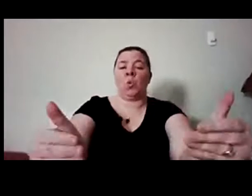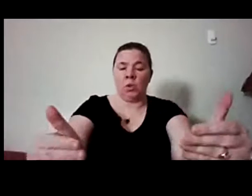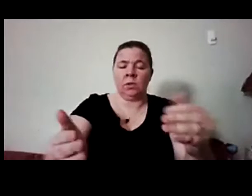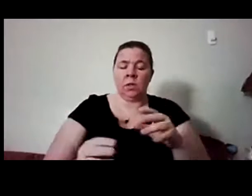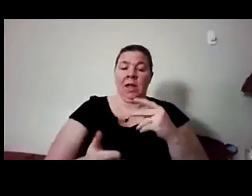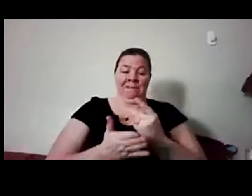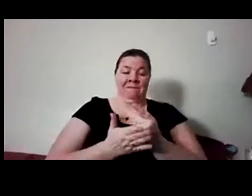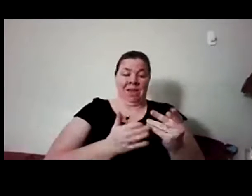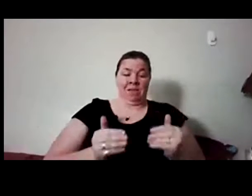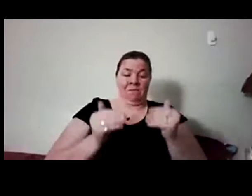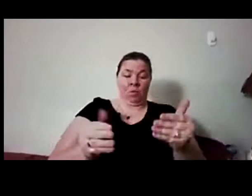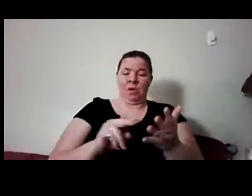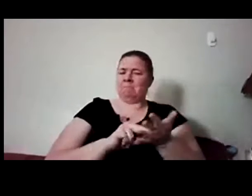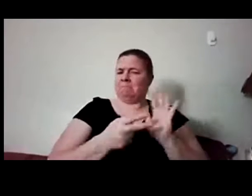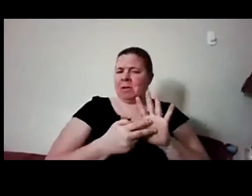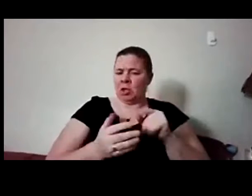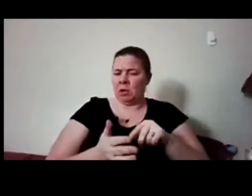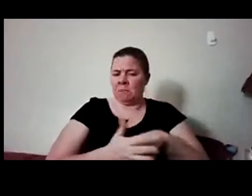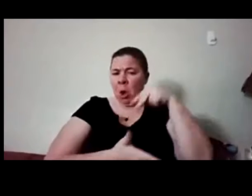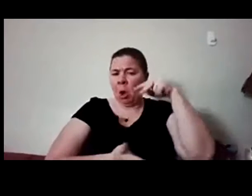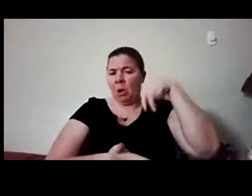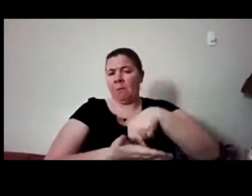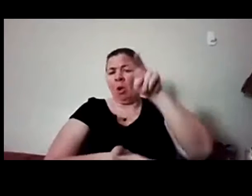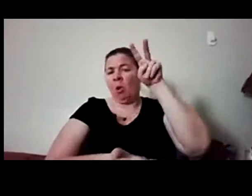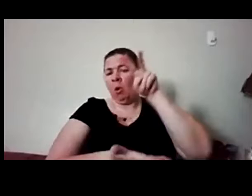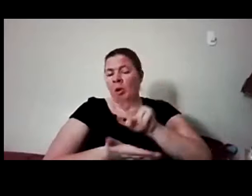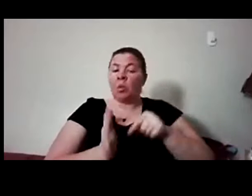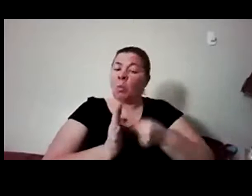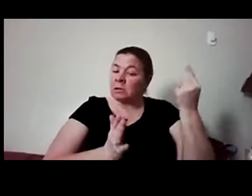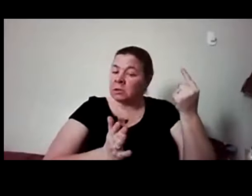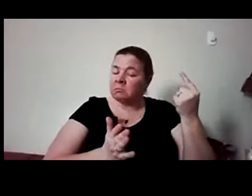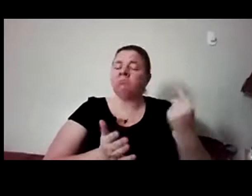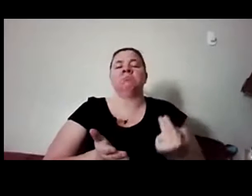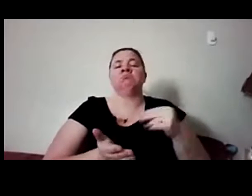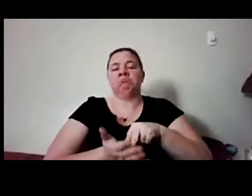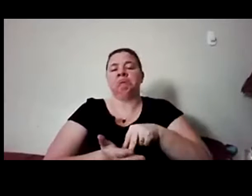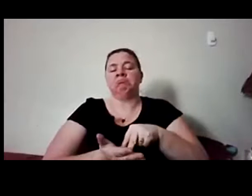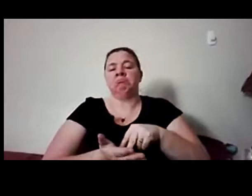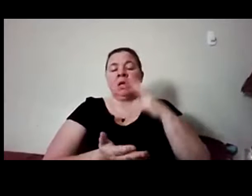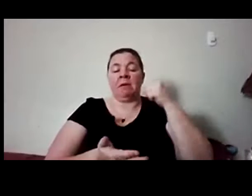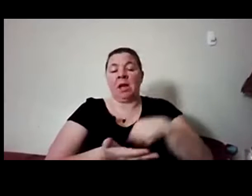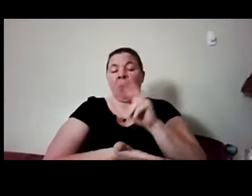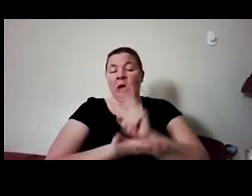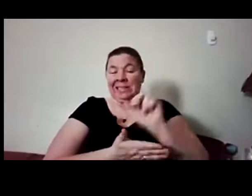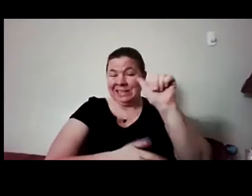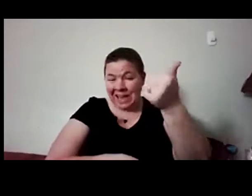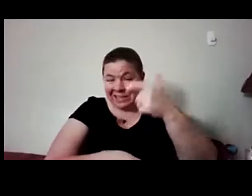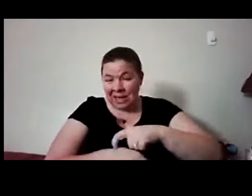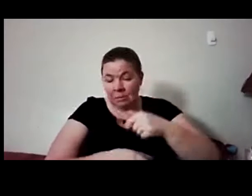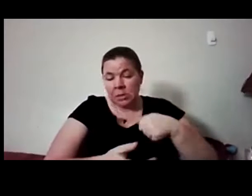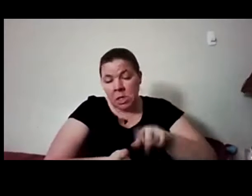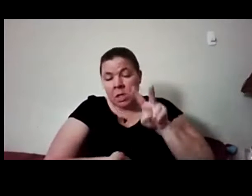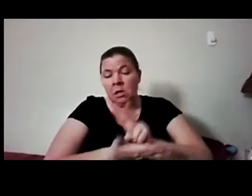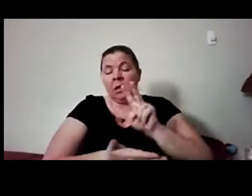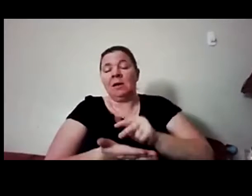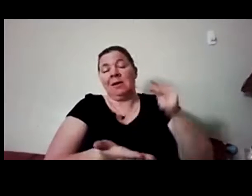Failing forward simply means if you fall down once, you get up once. If you fall down 10 times, you get up 10